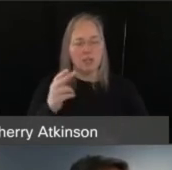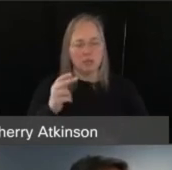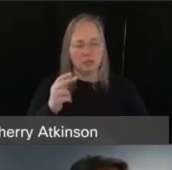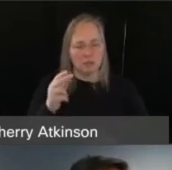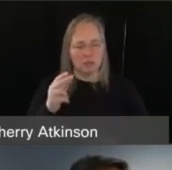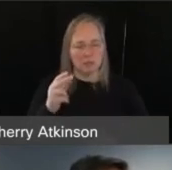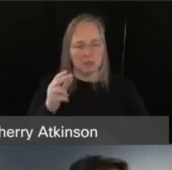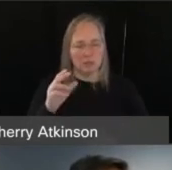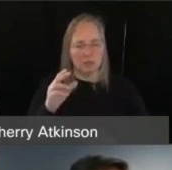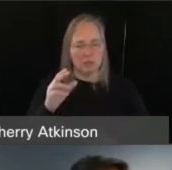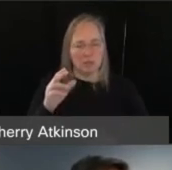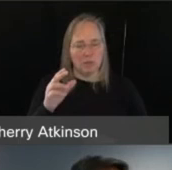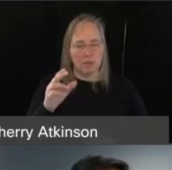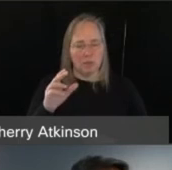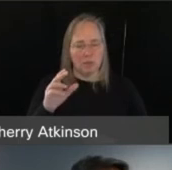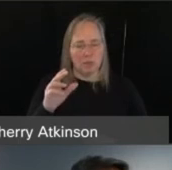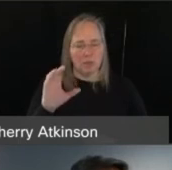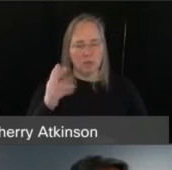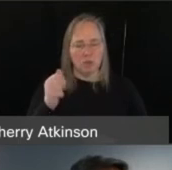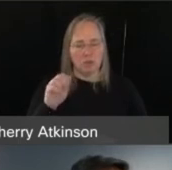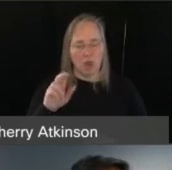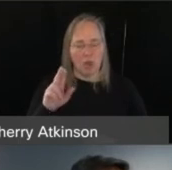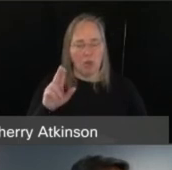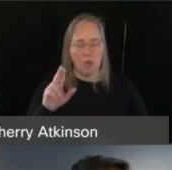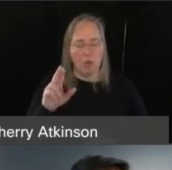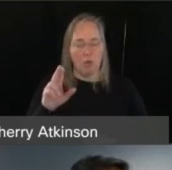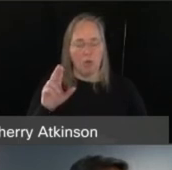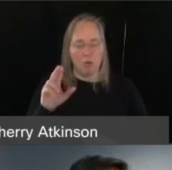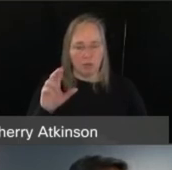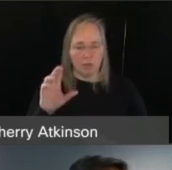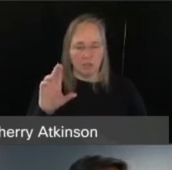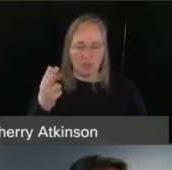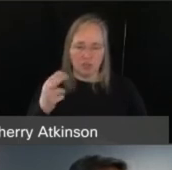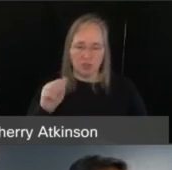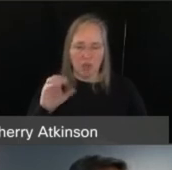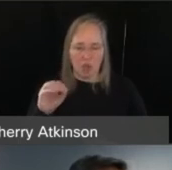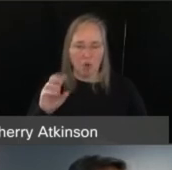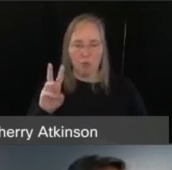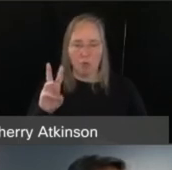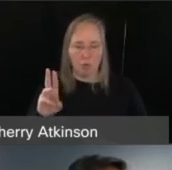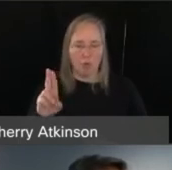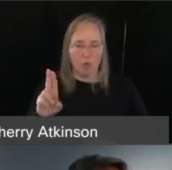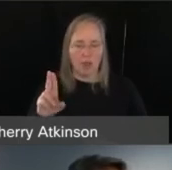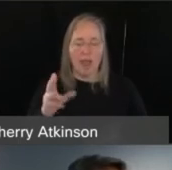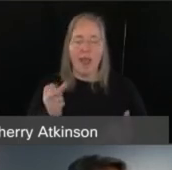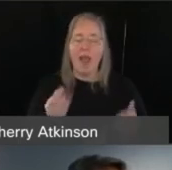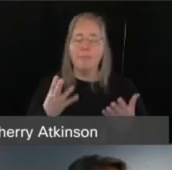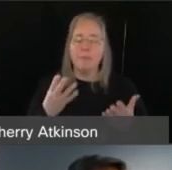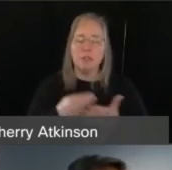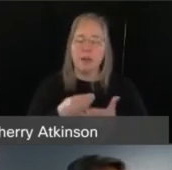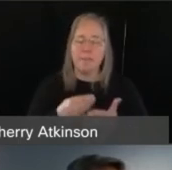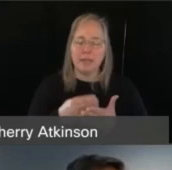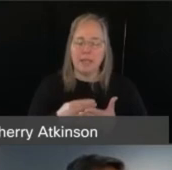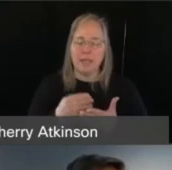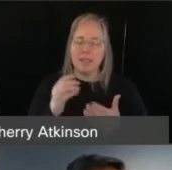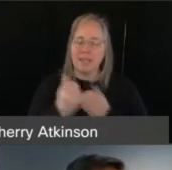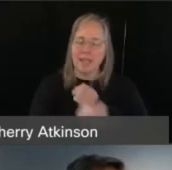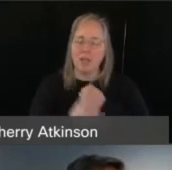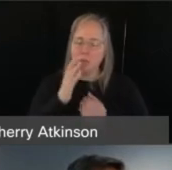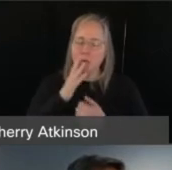many developments already. How much revenue does the county receive like per year, for example, last year and this